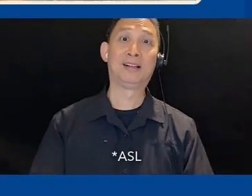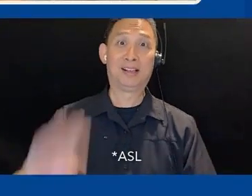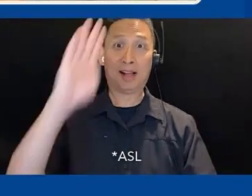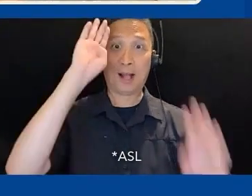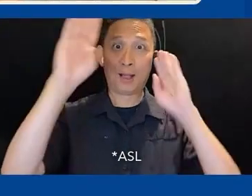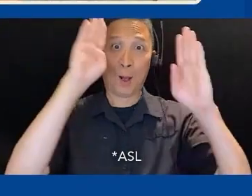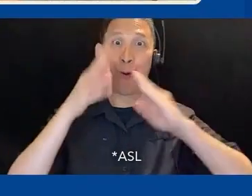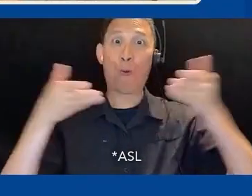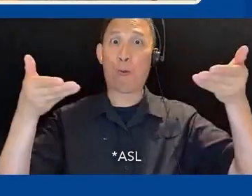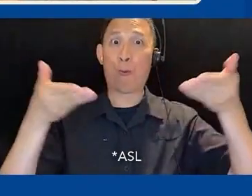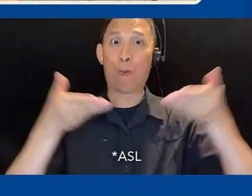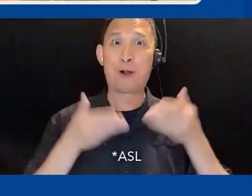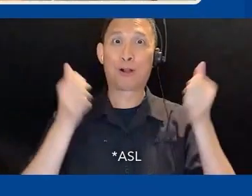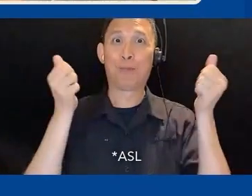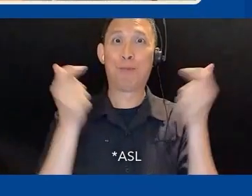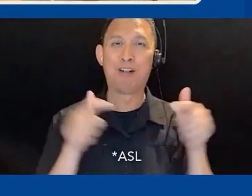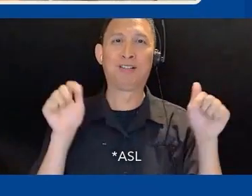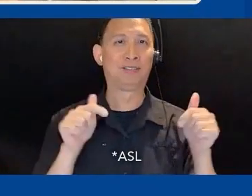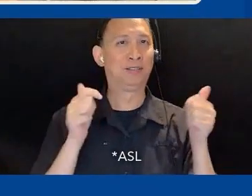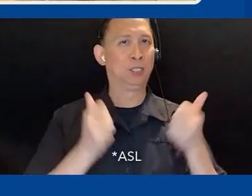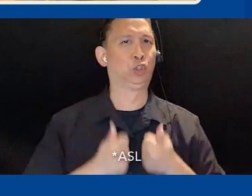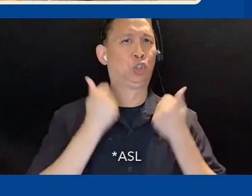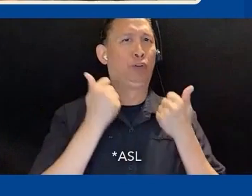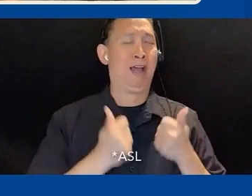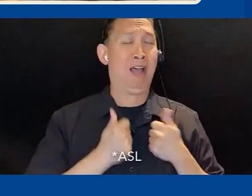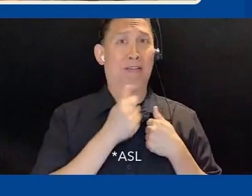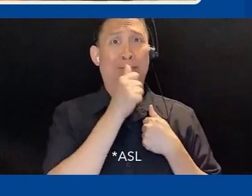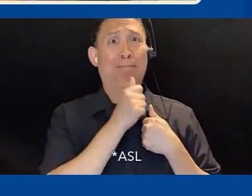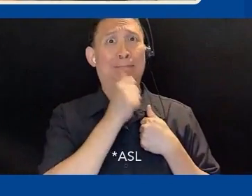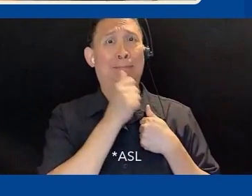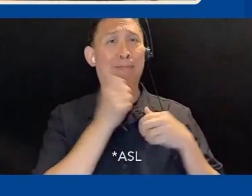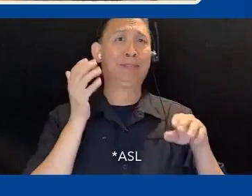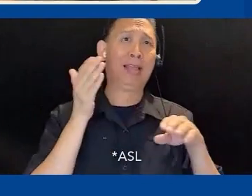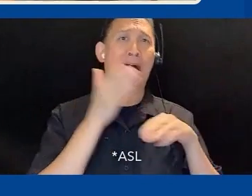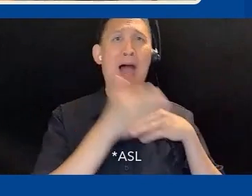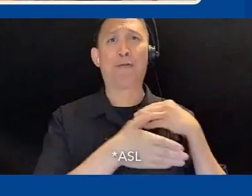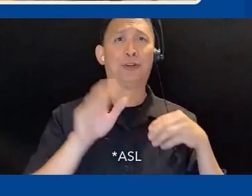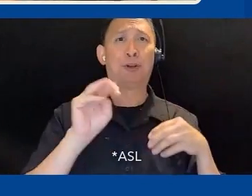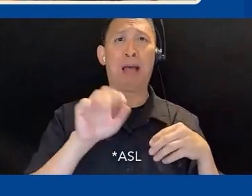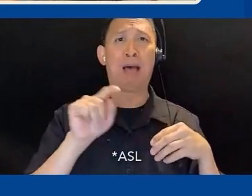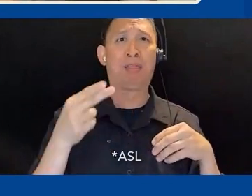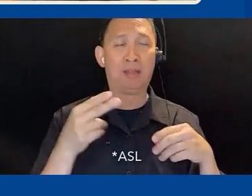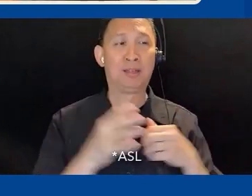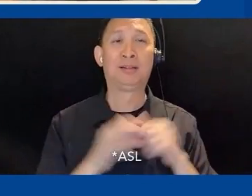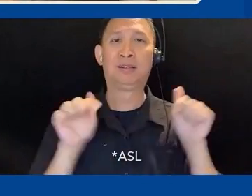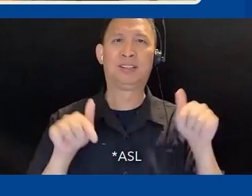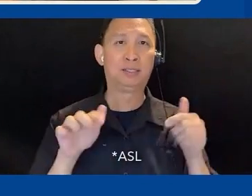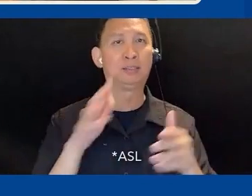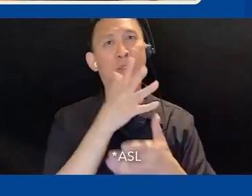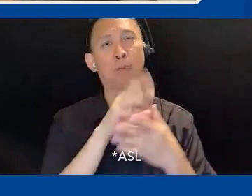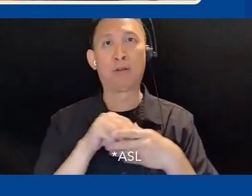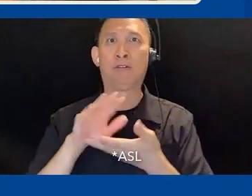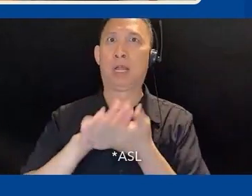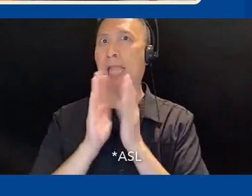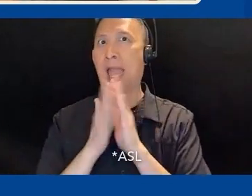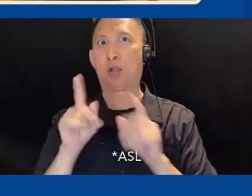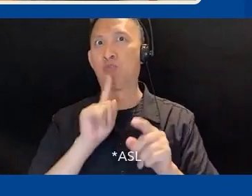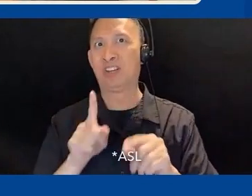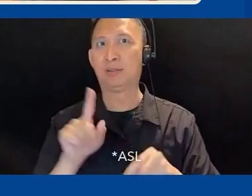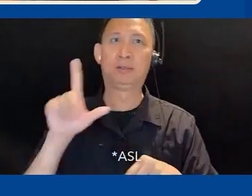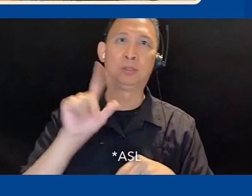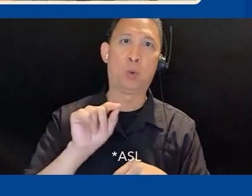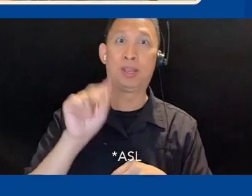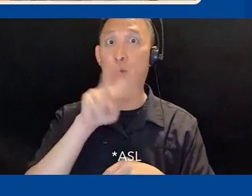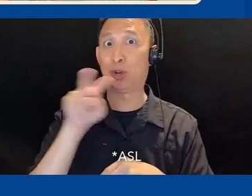Welcome, everyone, to Surviving the Aftermath. This panel is part of Getting Real 2022, and I'm so excited